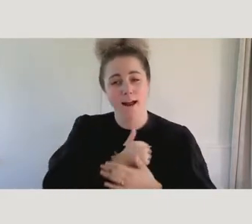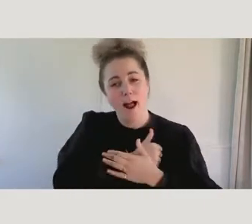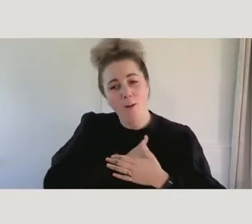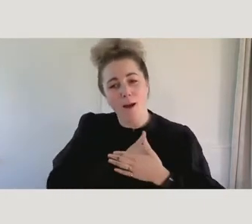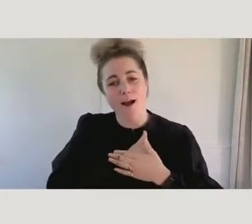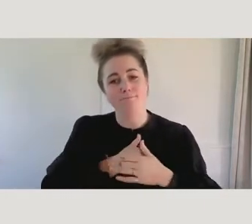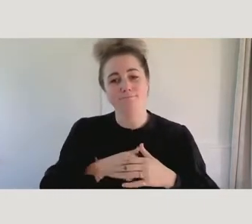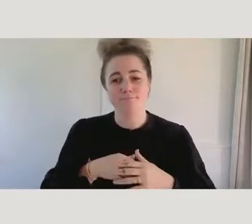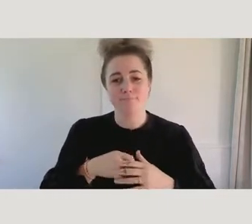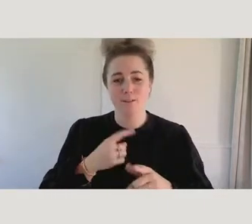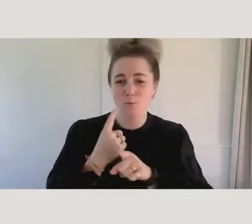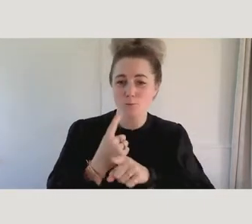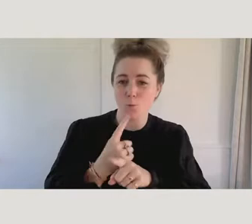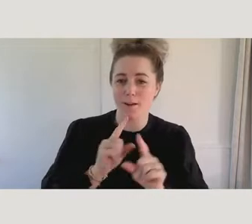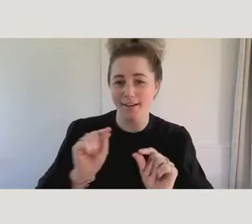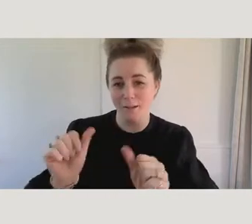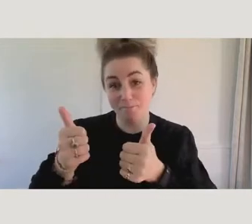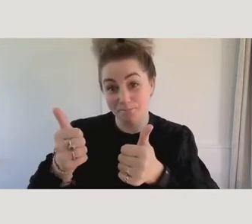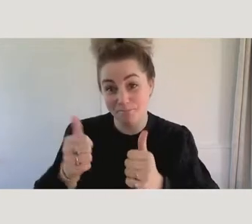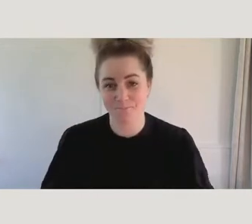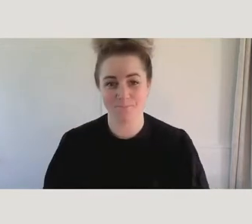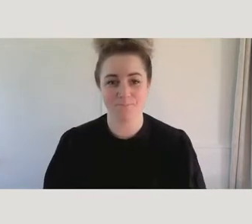um I'll have chats later